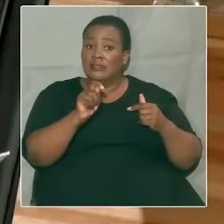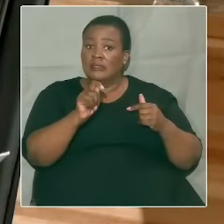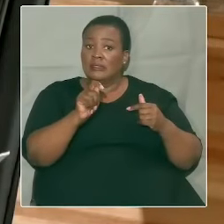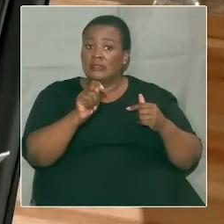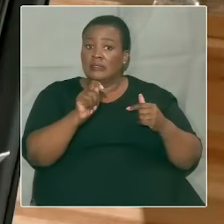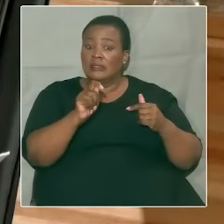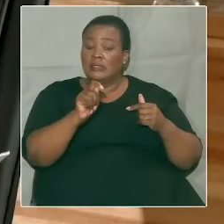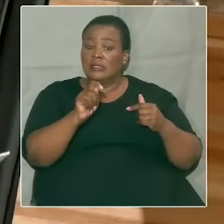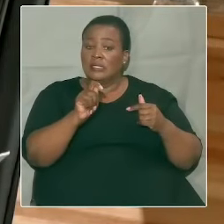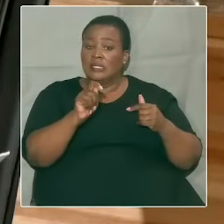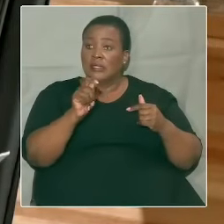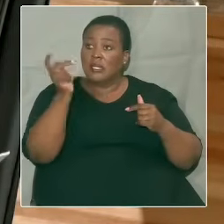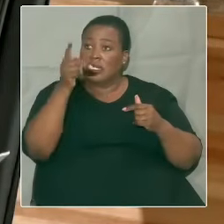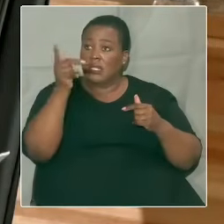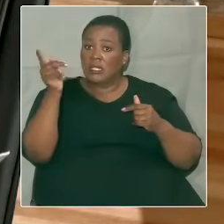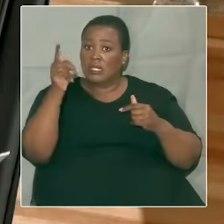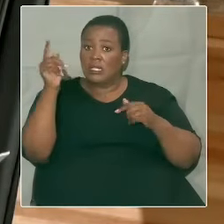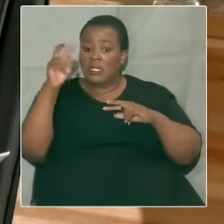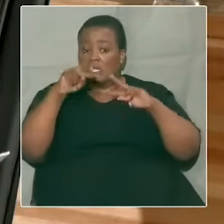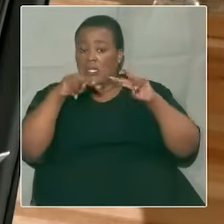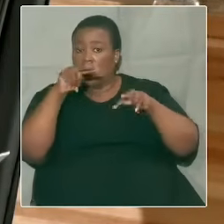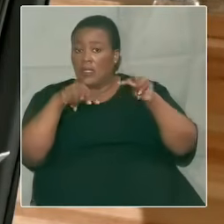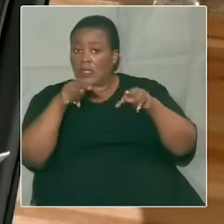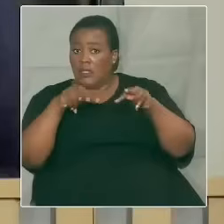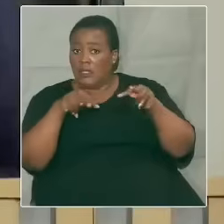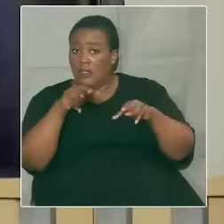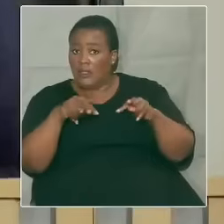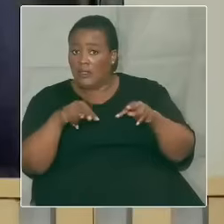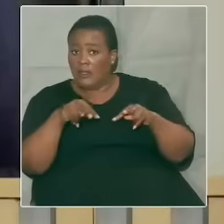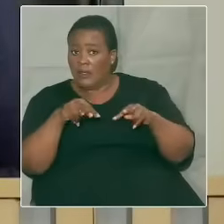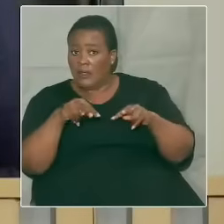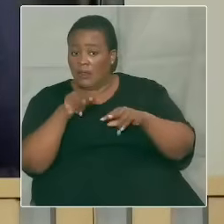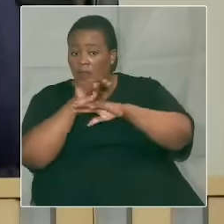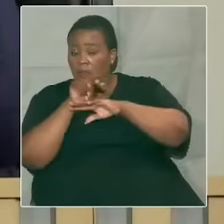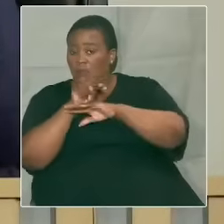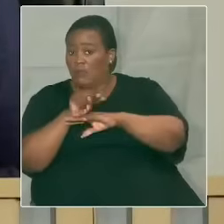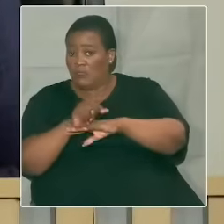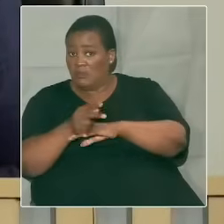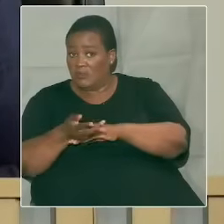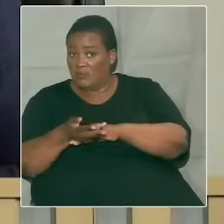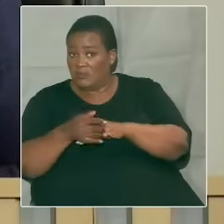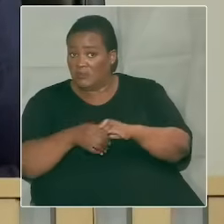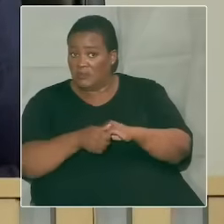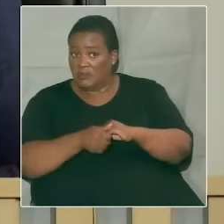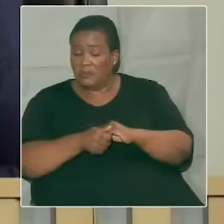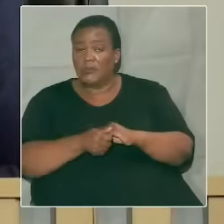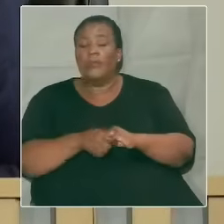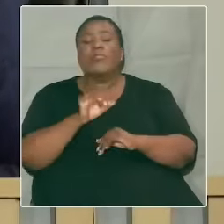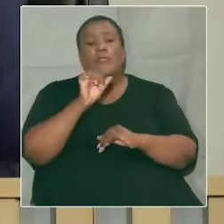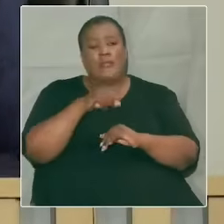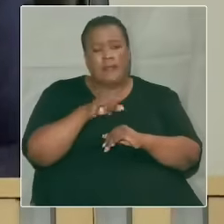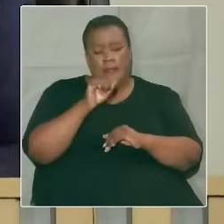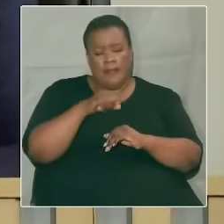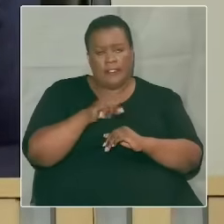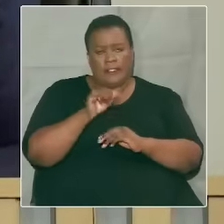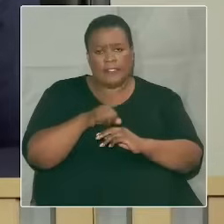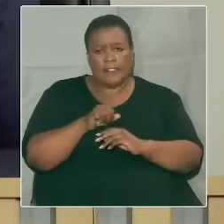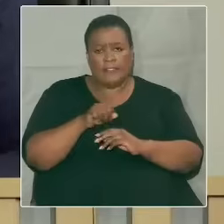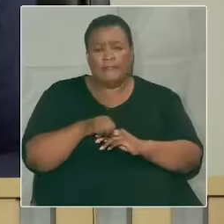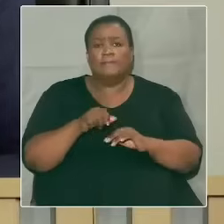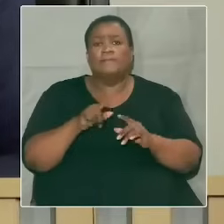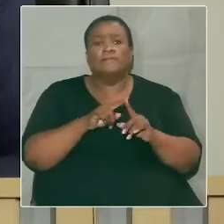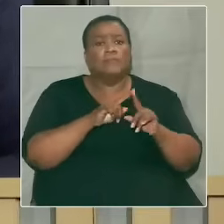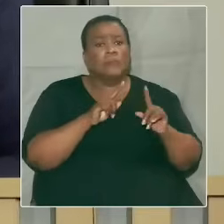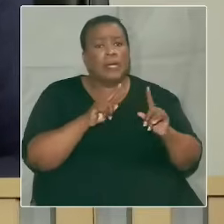that you've outlined in that paragraph? Yeah, it is in line, except to say that as